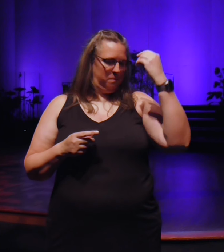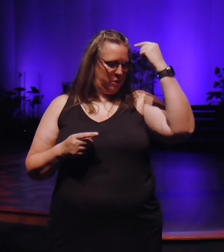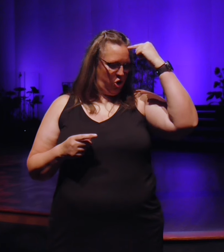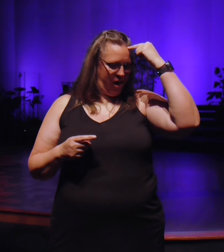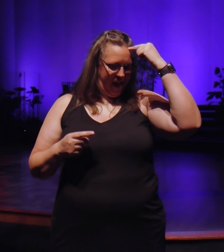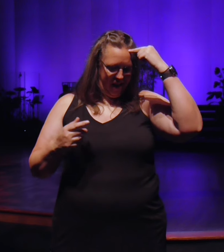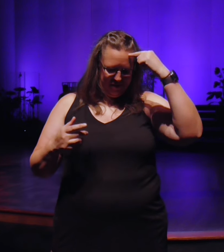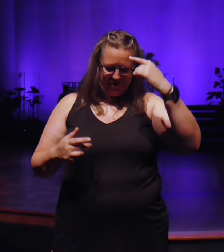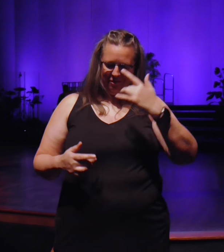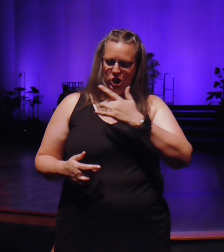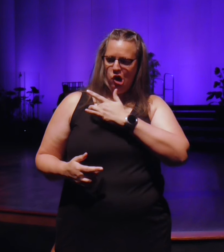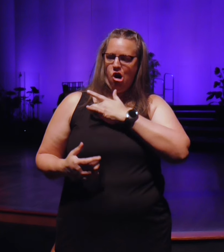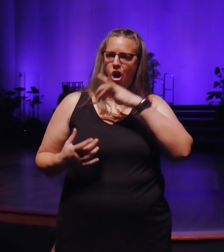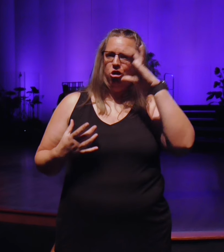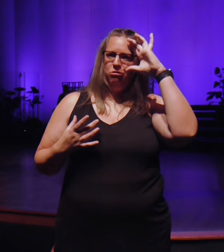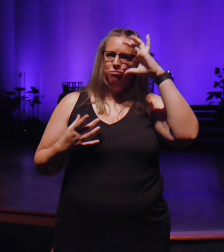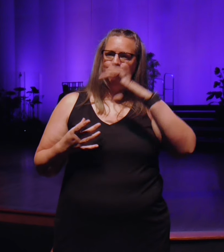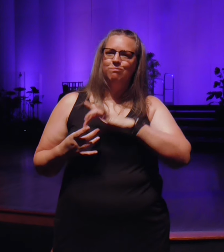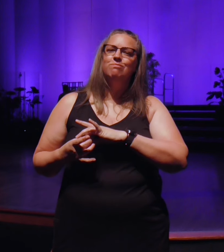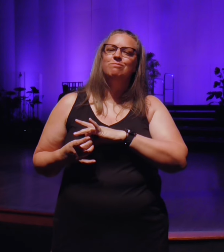heart.